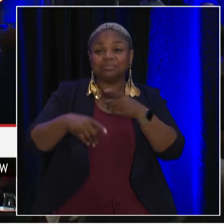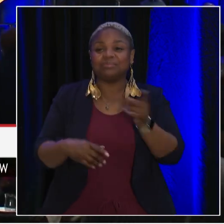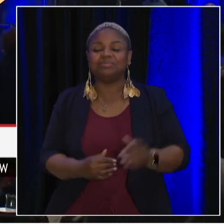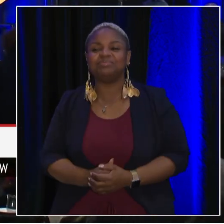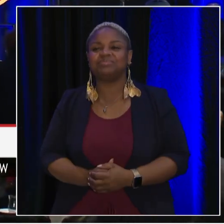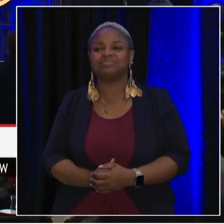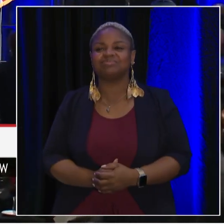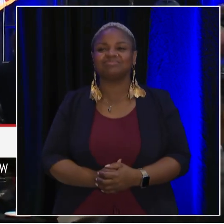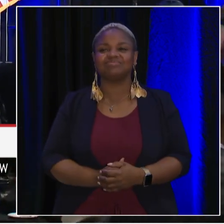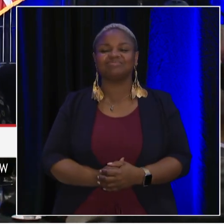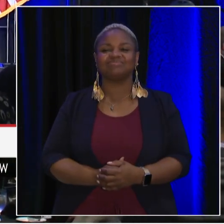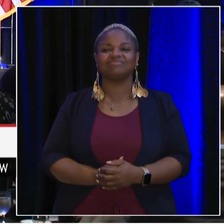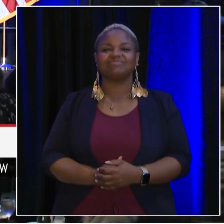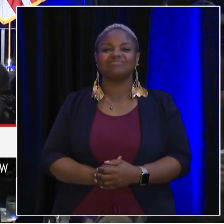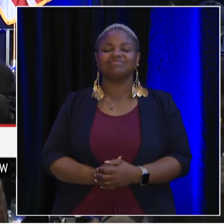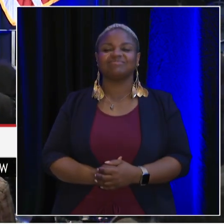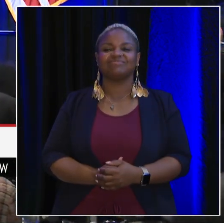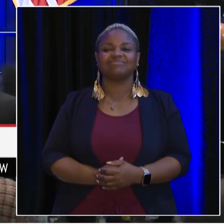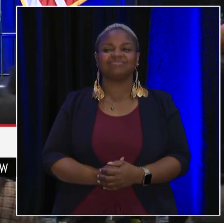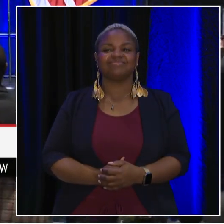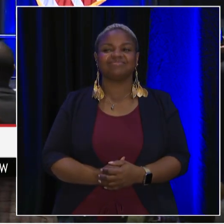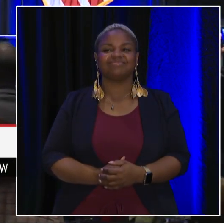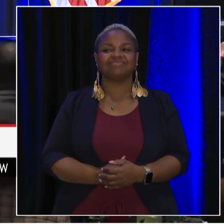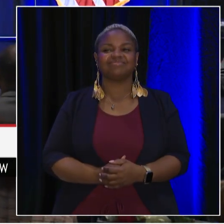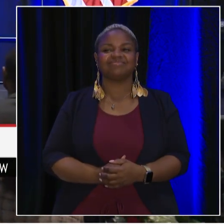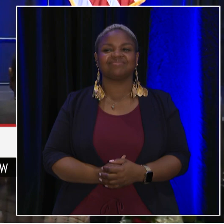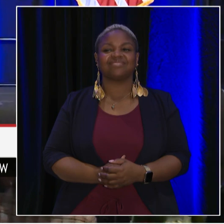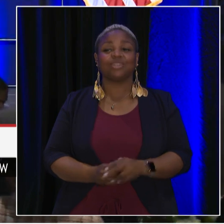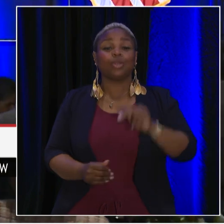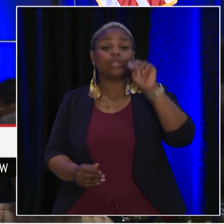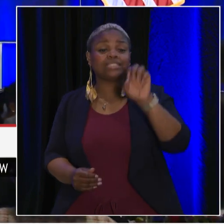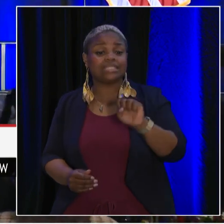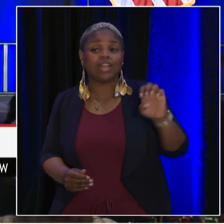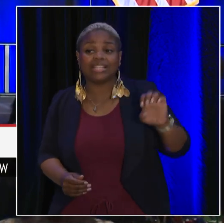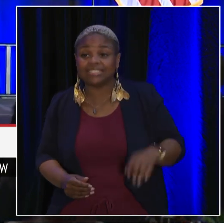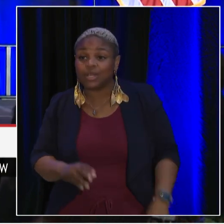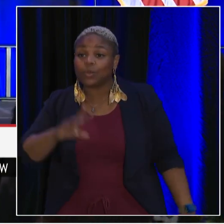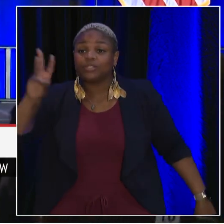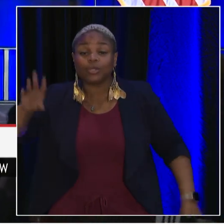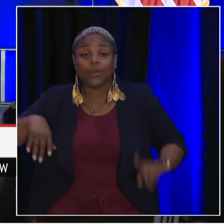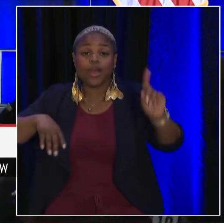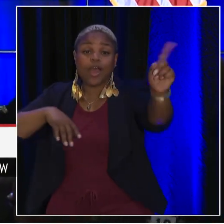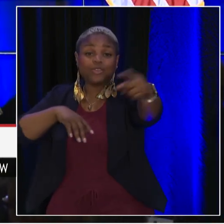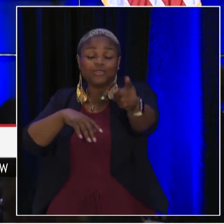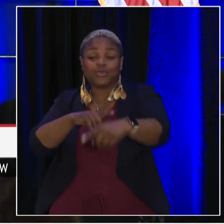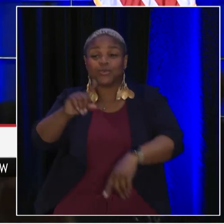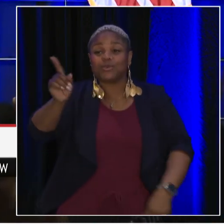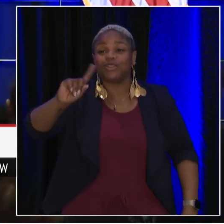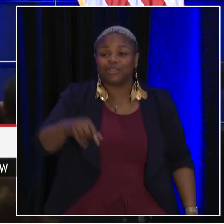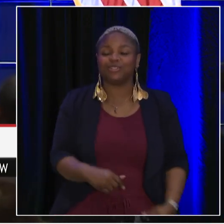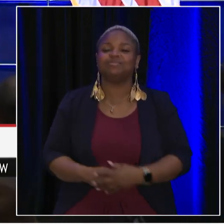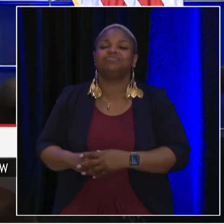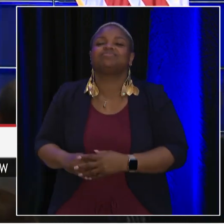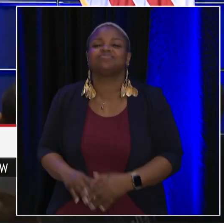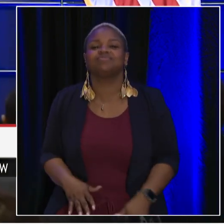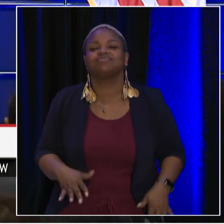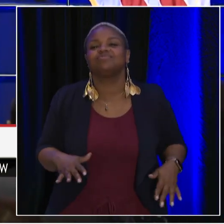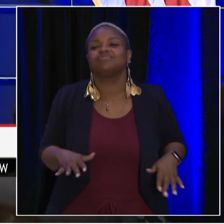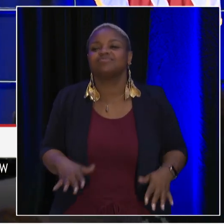what I'm saying? Northeast, northwest, southeast, southwest. Where you at? Listen.